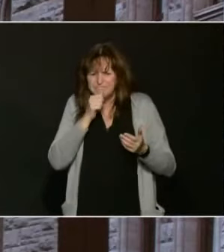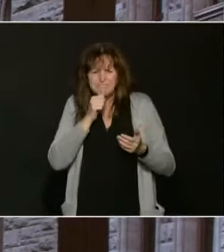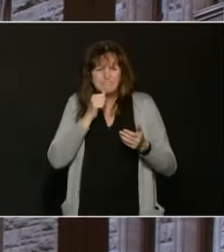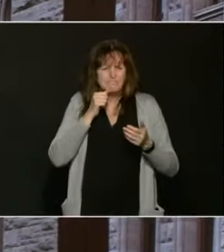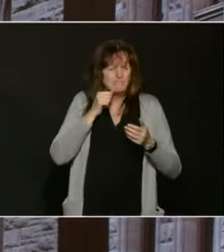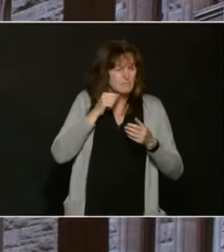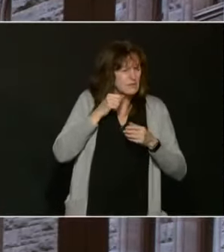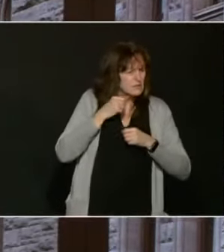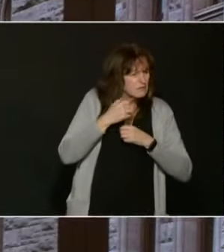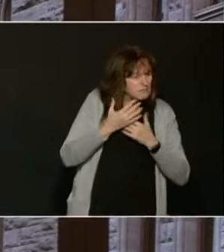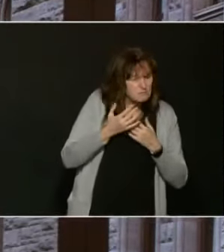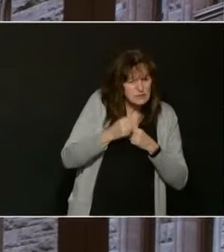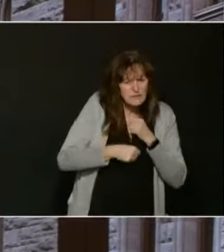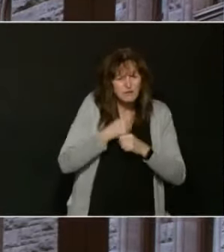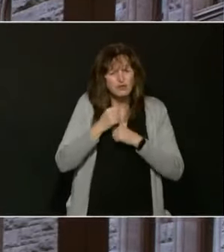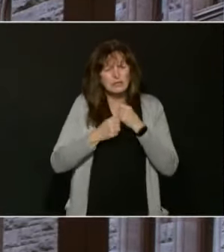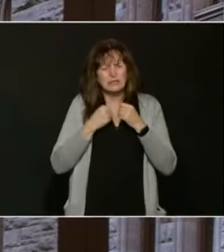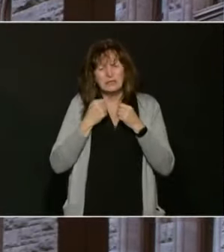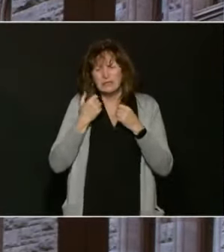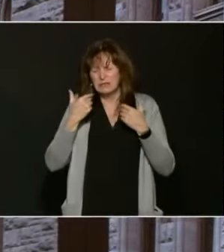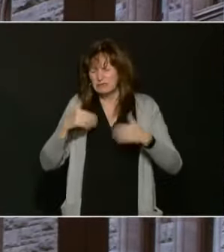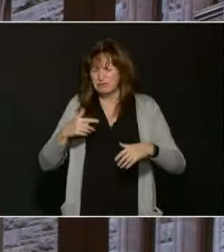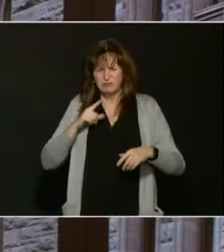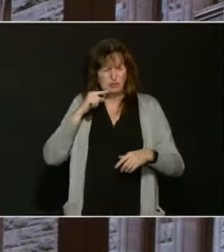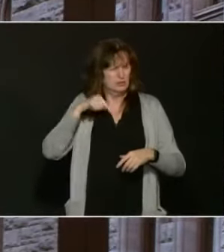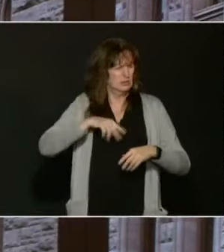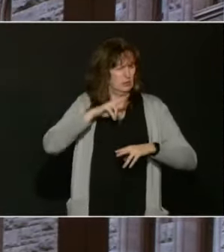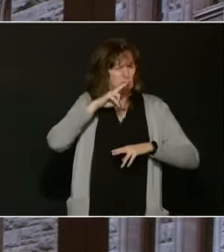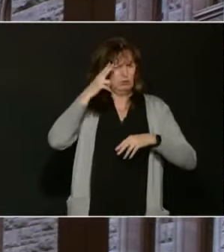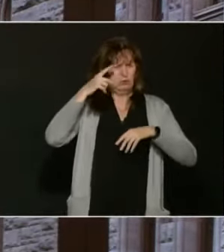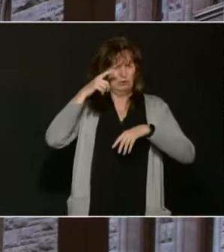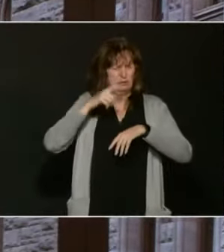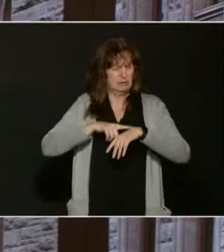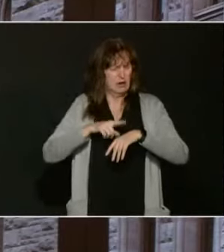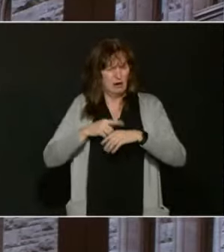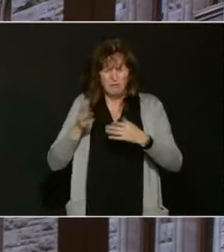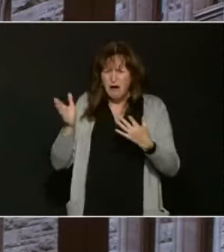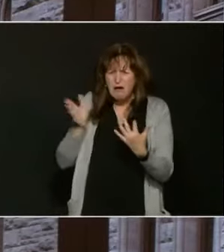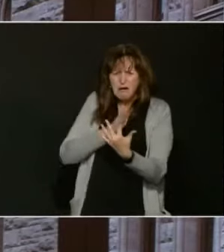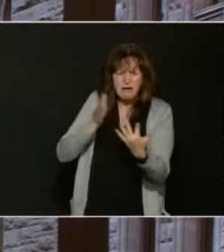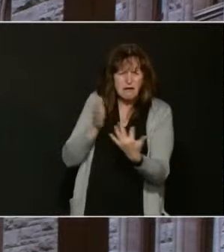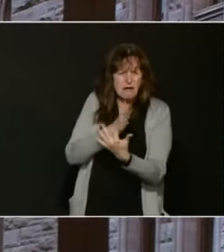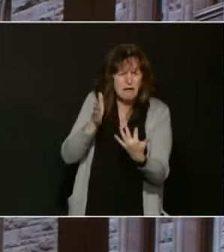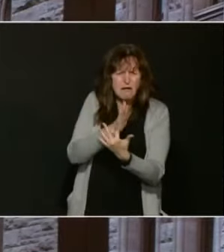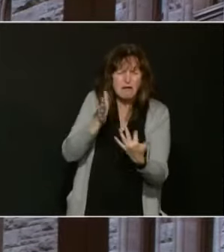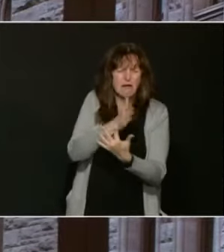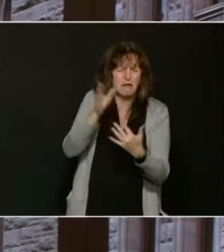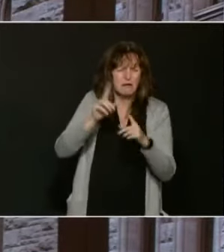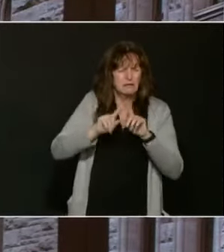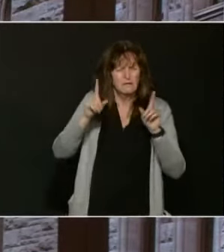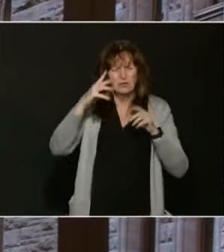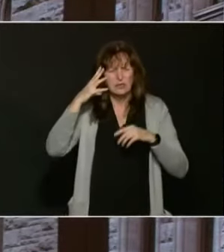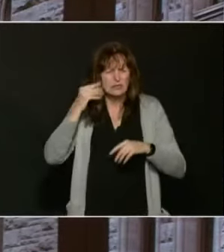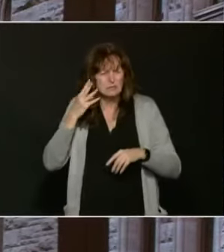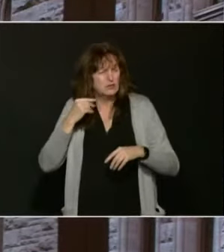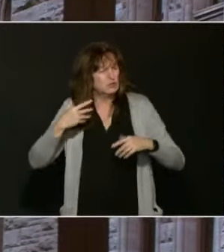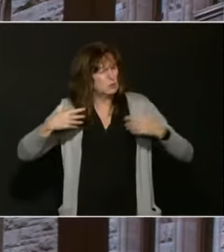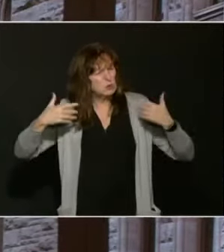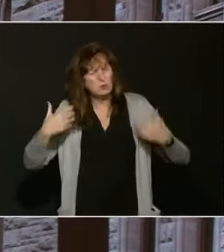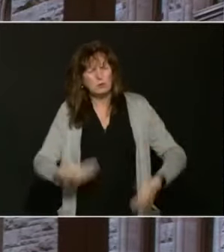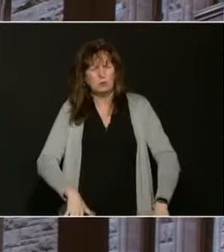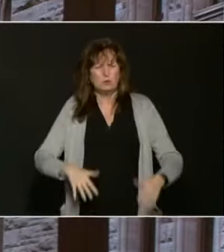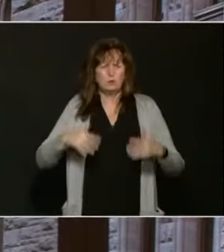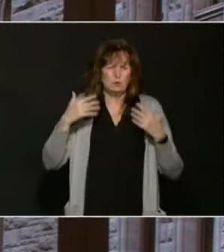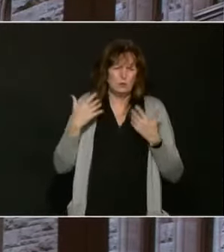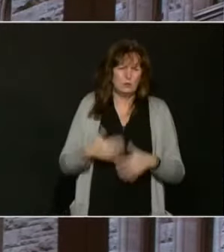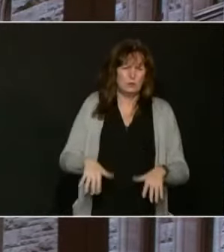been a year long, and we're over a year. And when we entered the pandemic at that time, I know that we